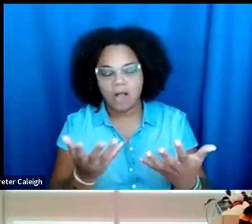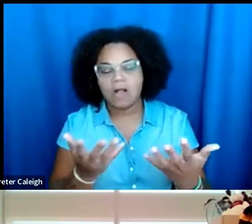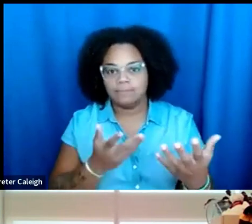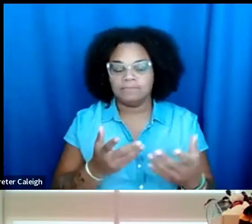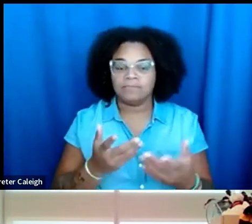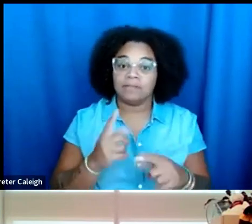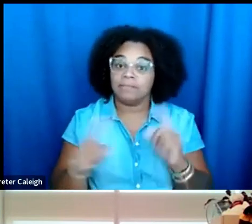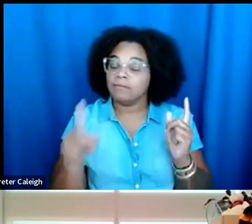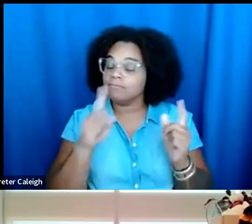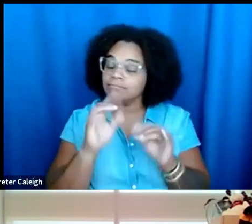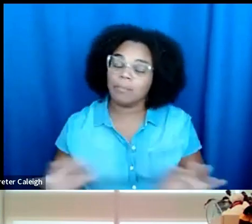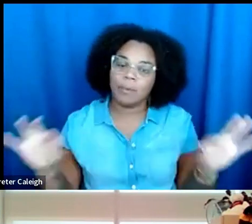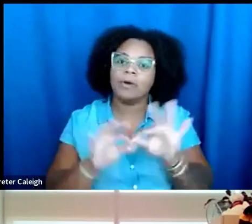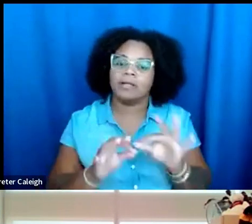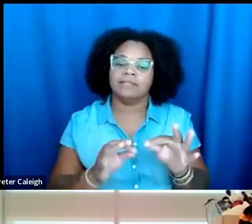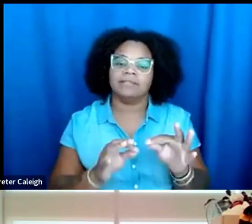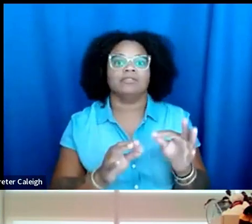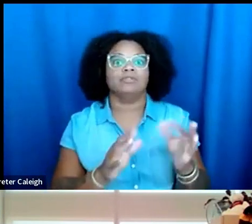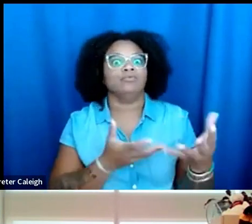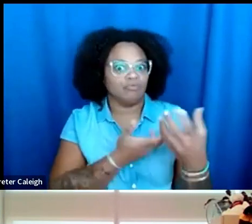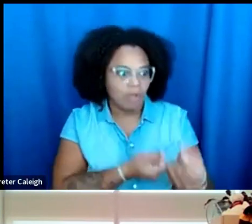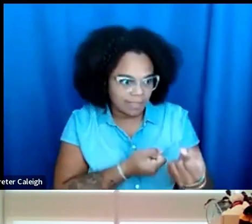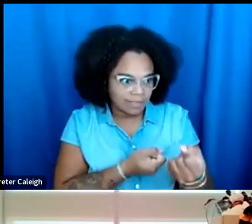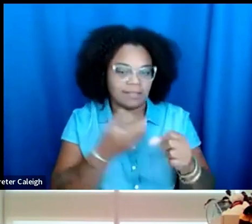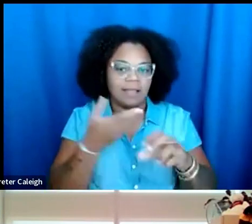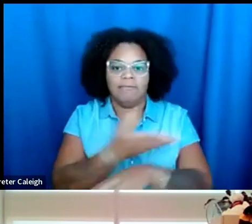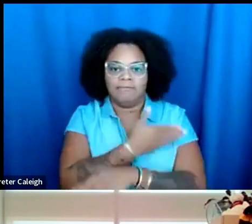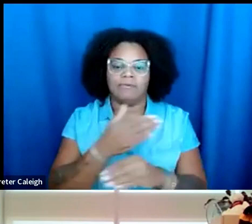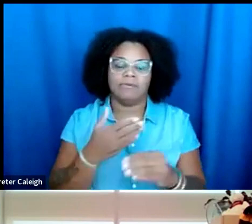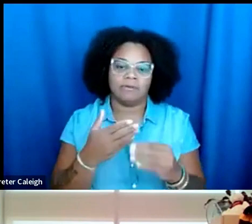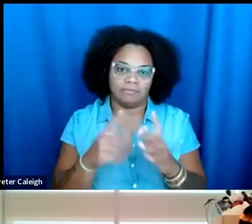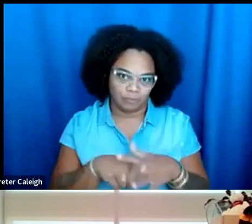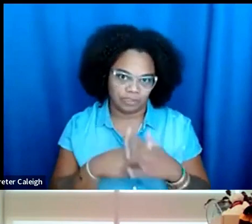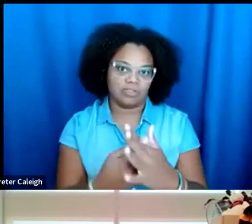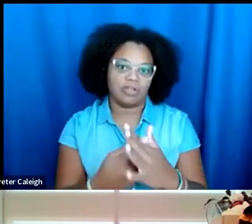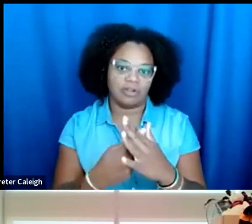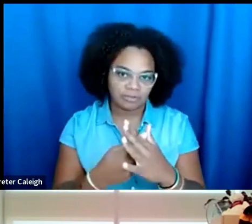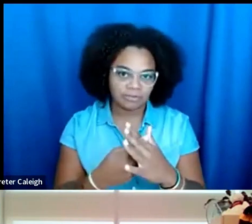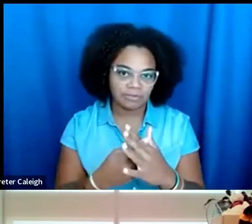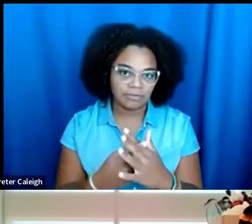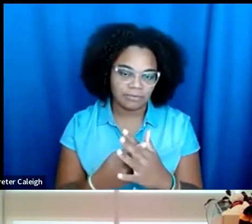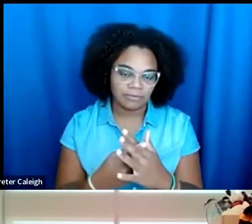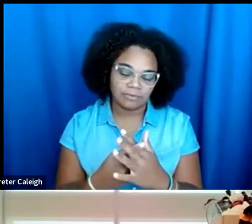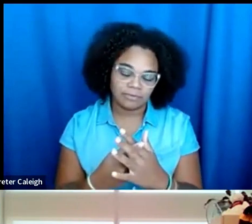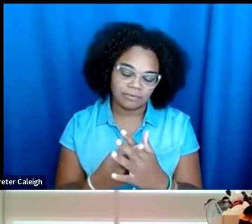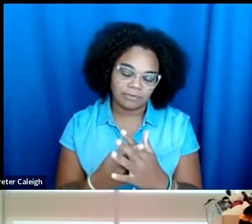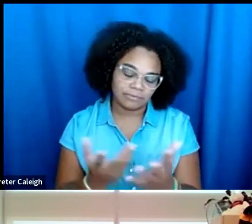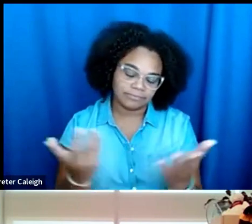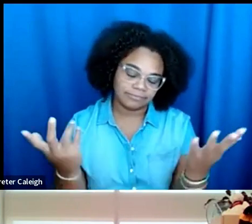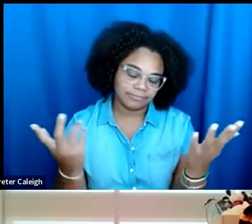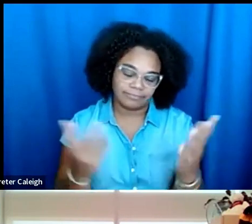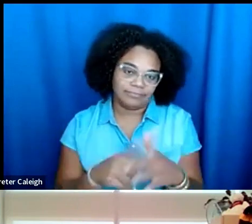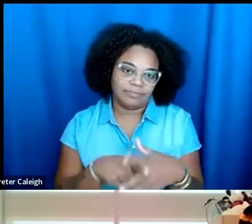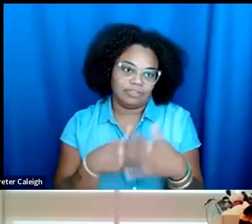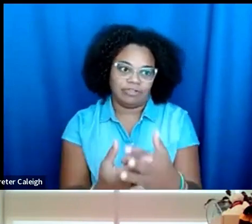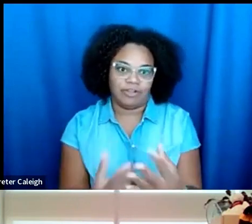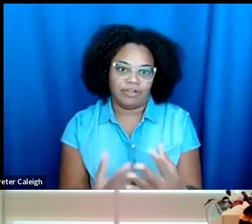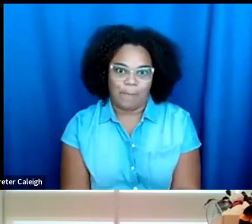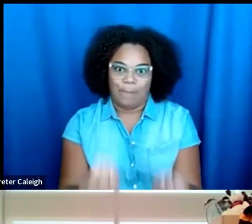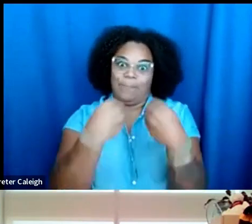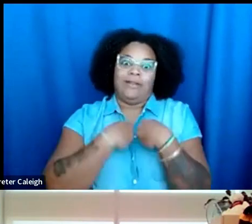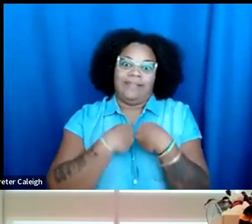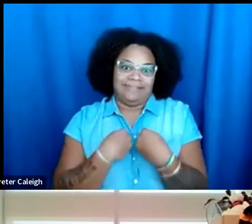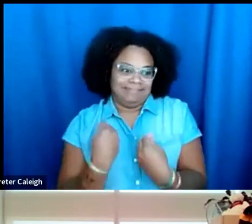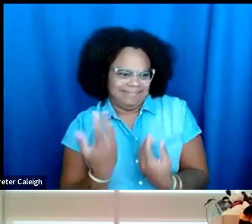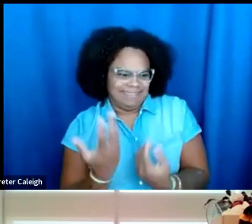develop trust before we actually started, you know, putting things into my body. And so